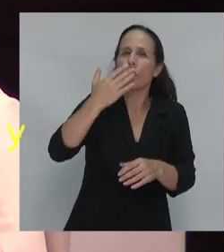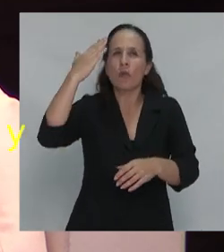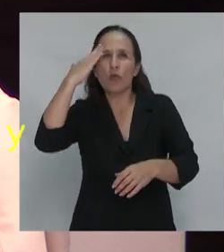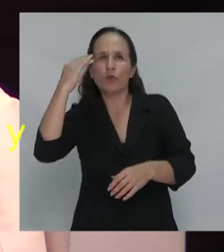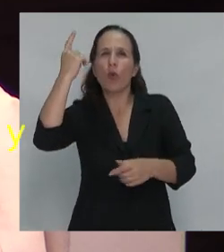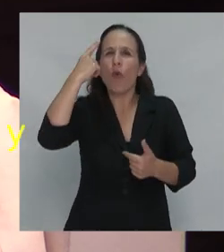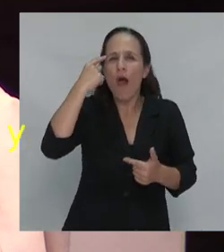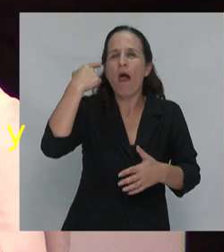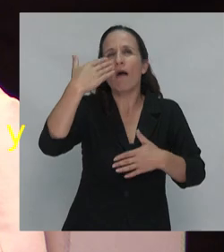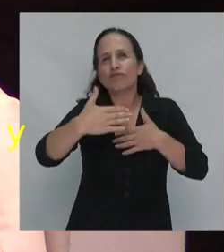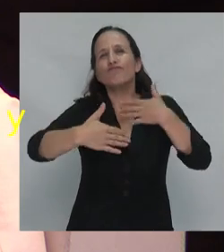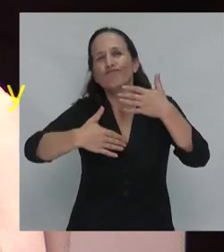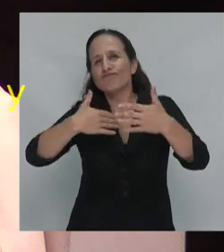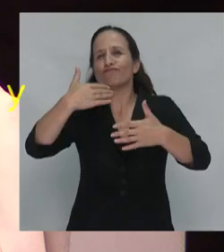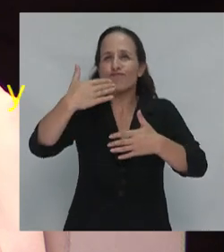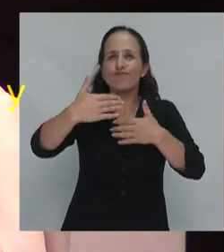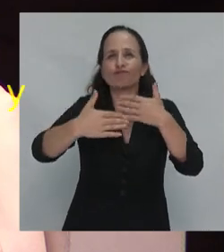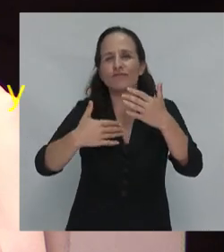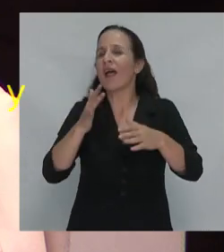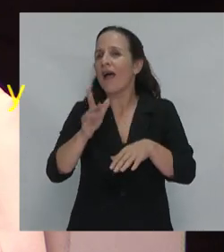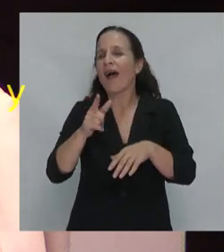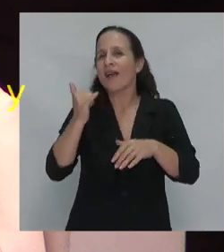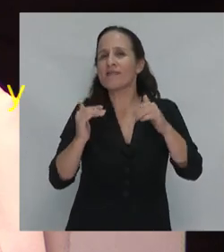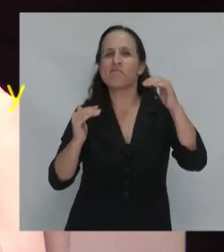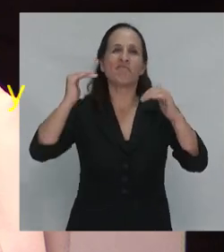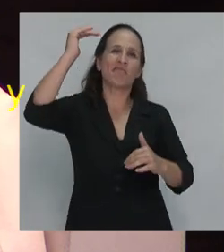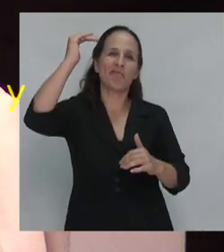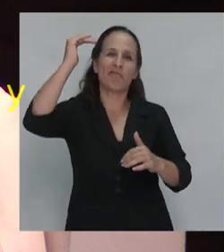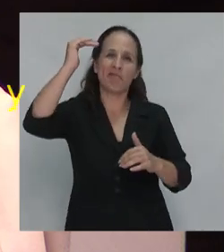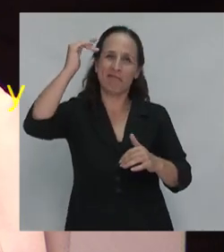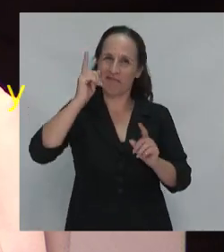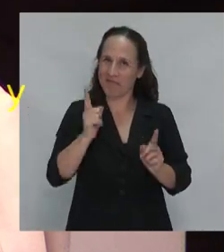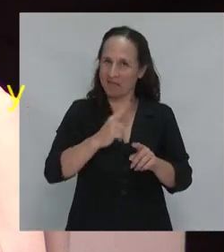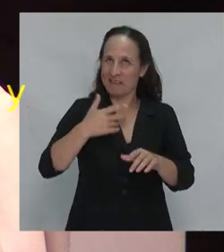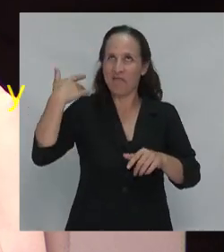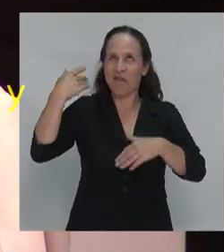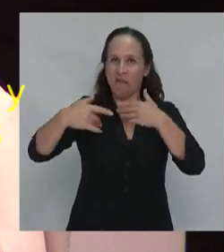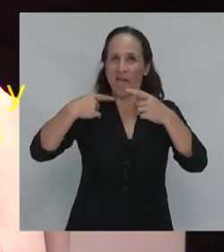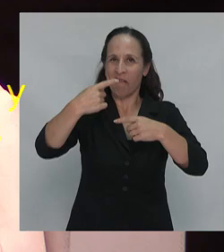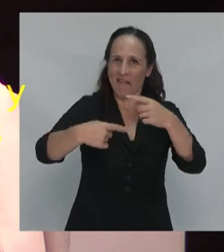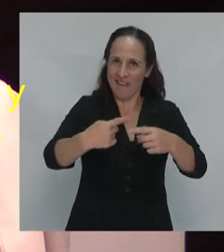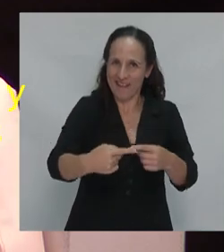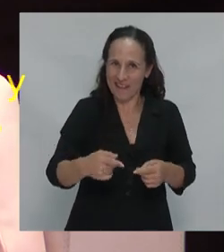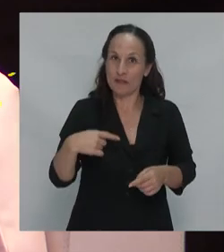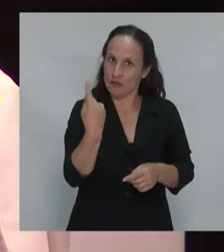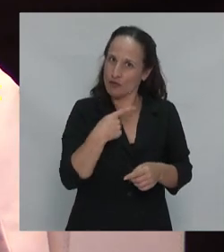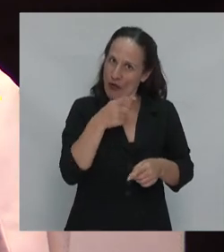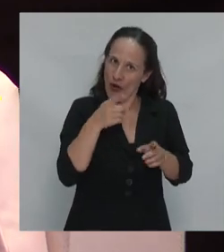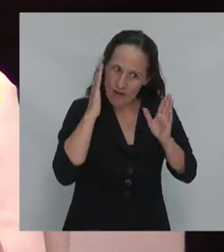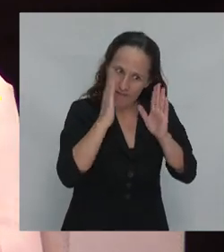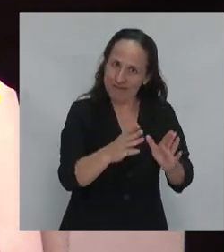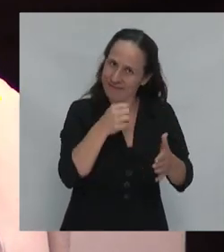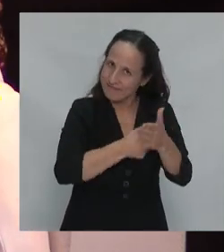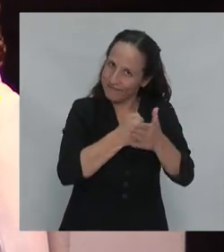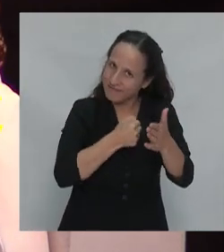inequality, subordination of women, violence against women, that's a battleground. Again, you Latin American people,